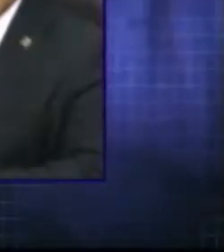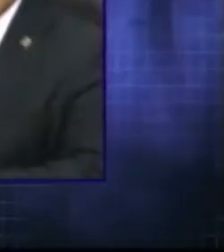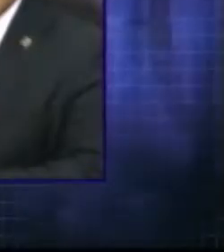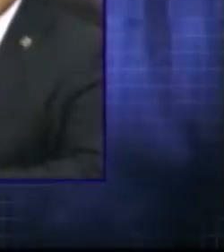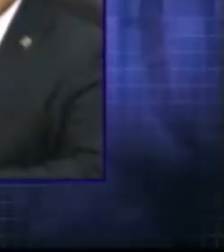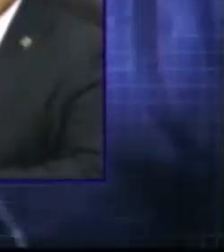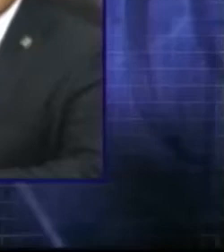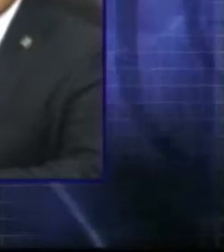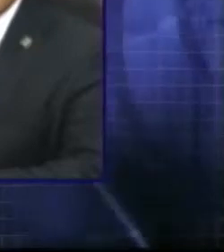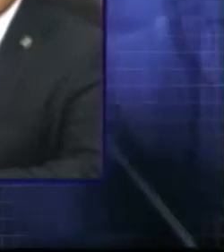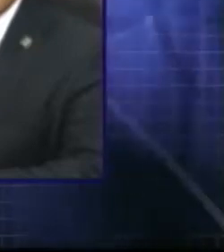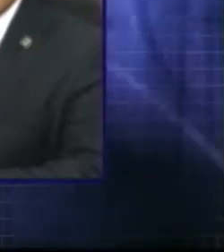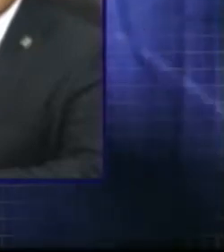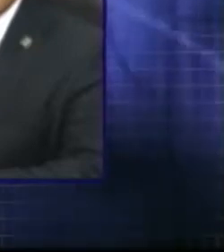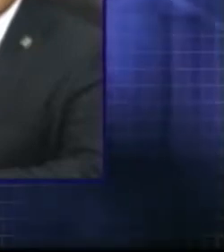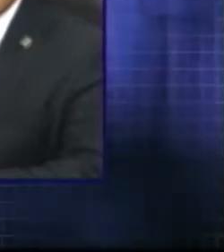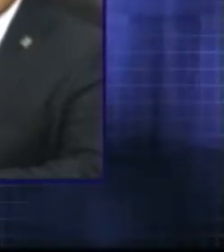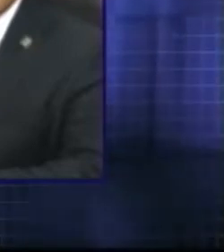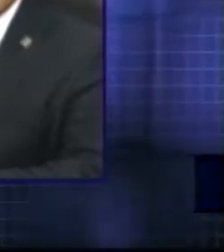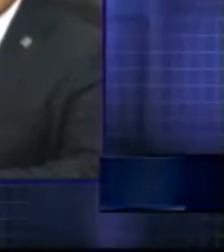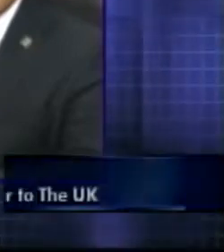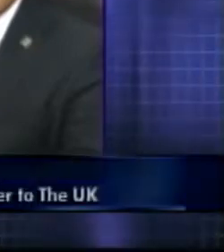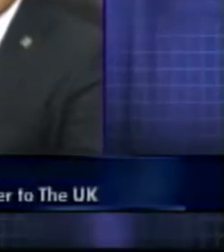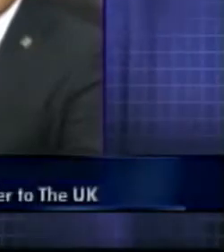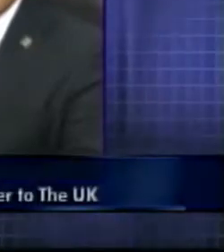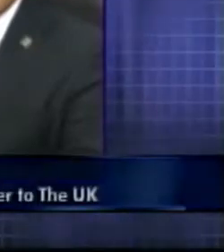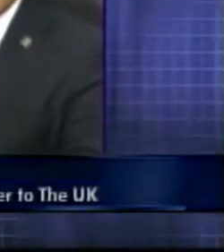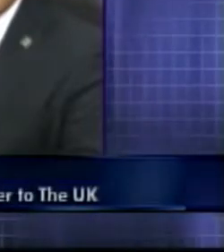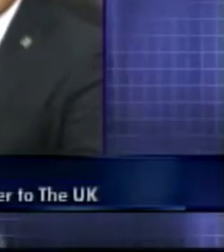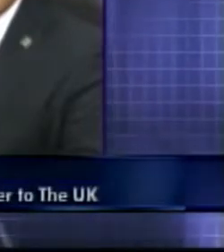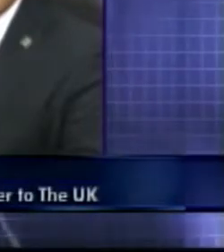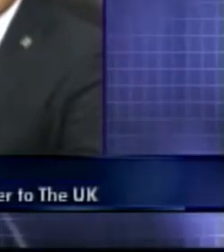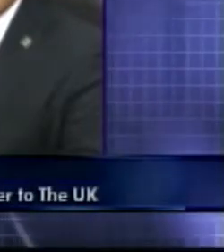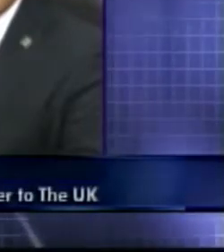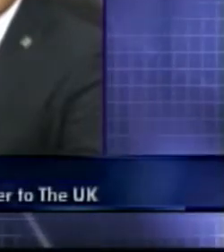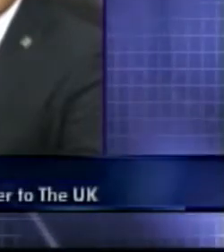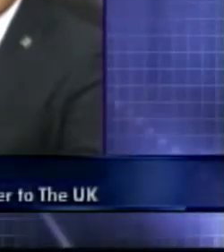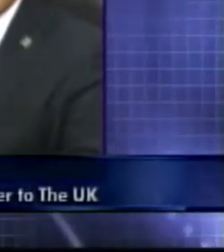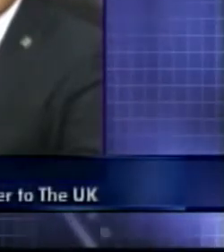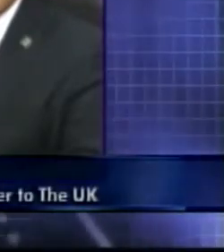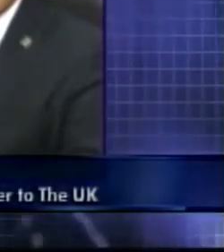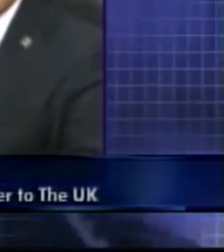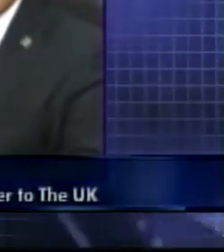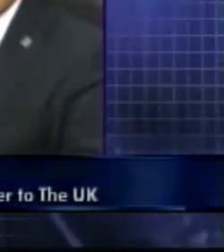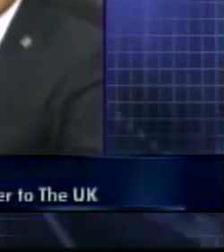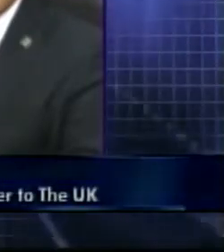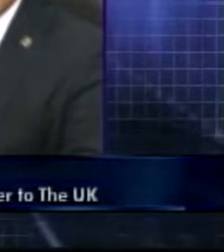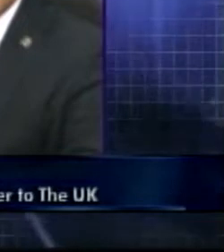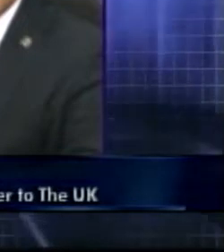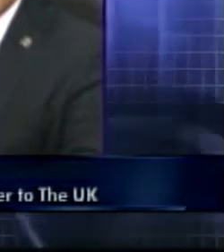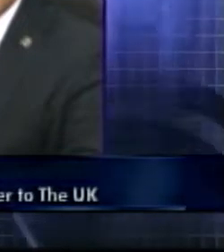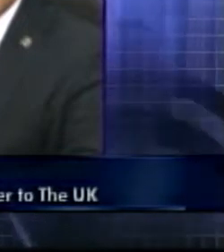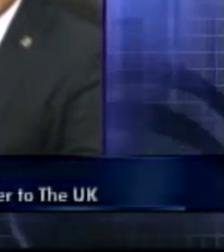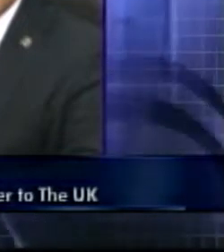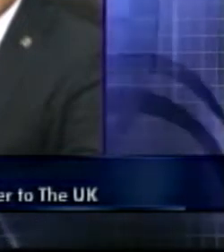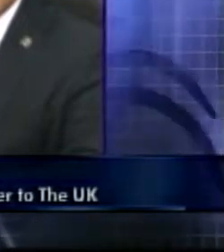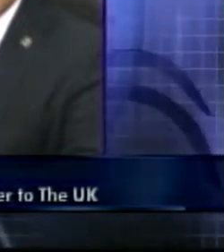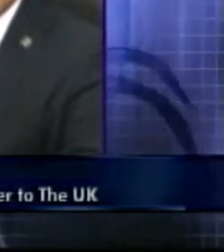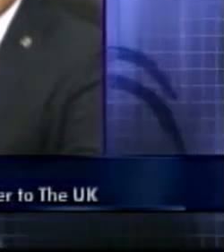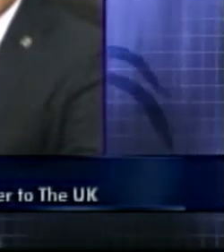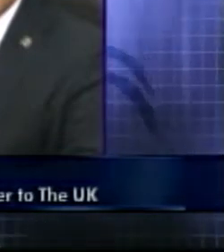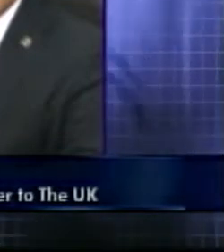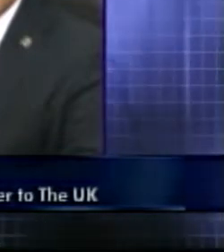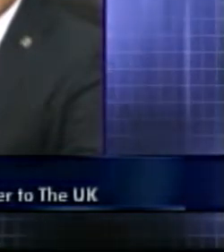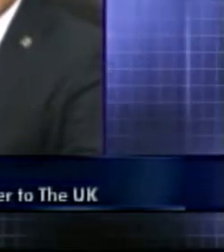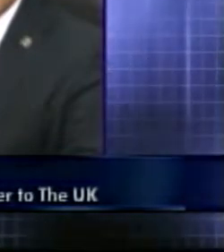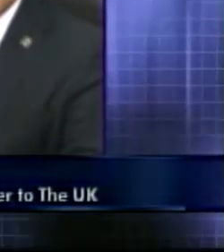Once we have any report of any Barbadians, we would be in contact with the ministry and also try to provide any